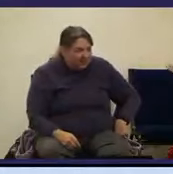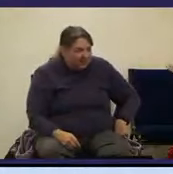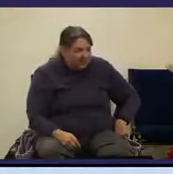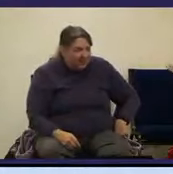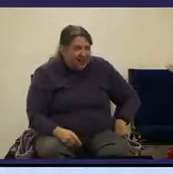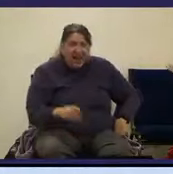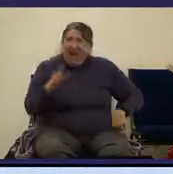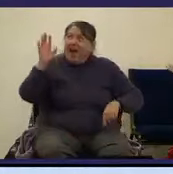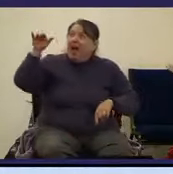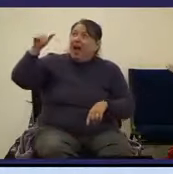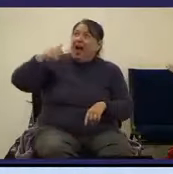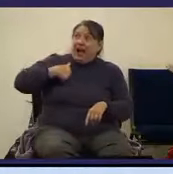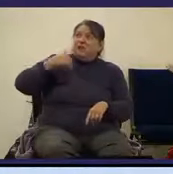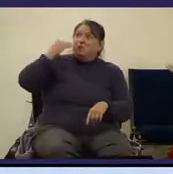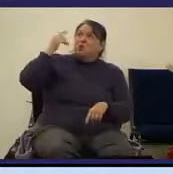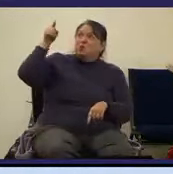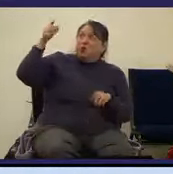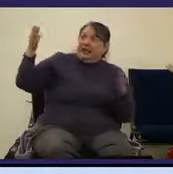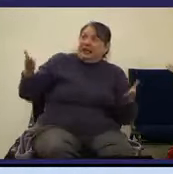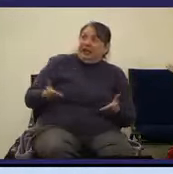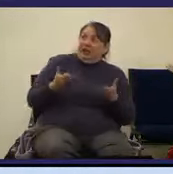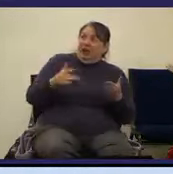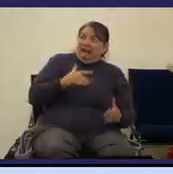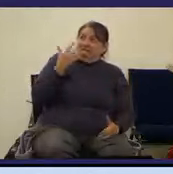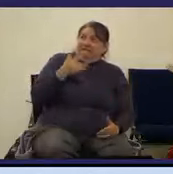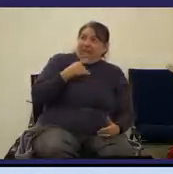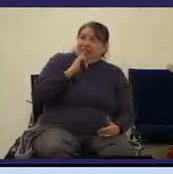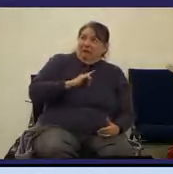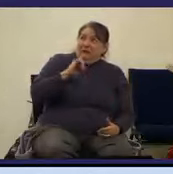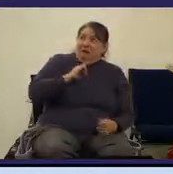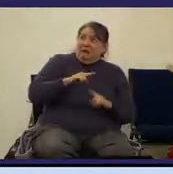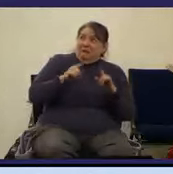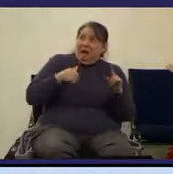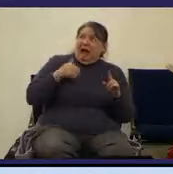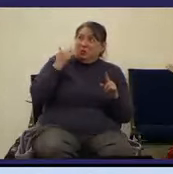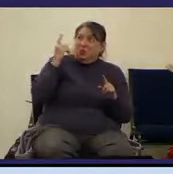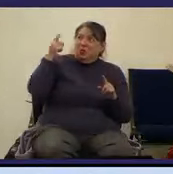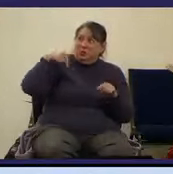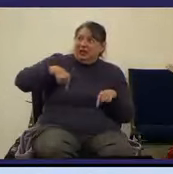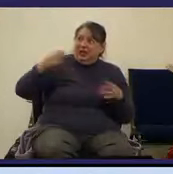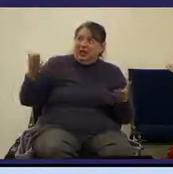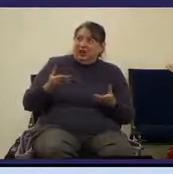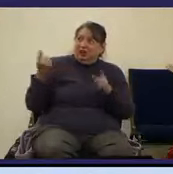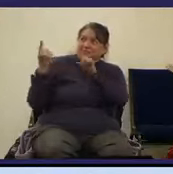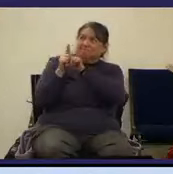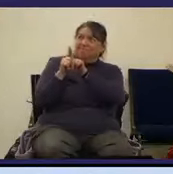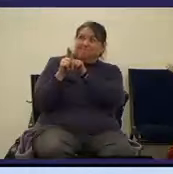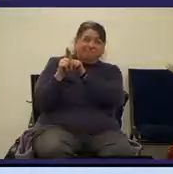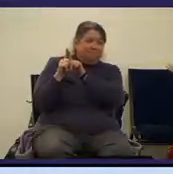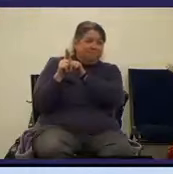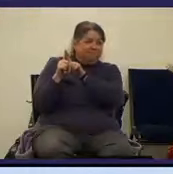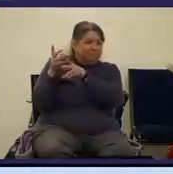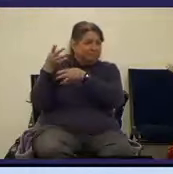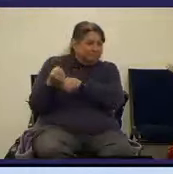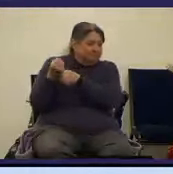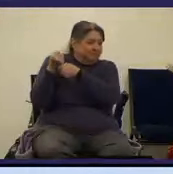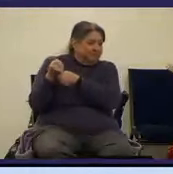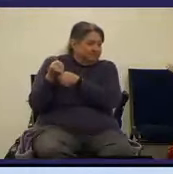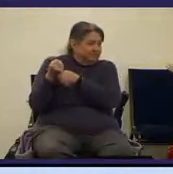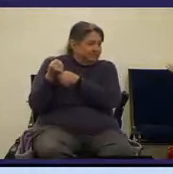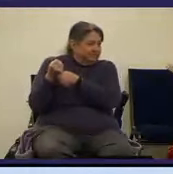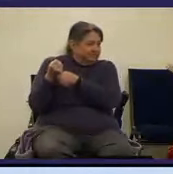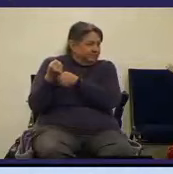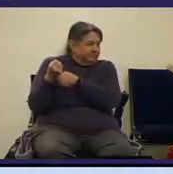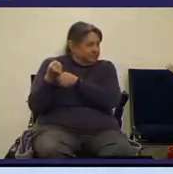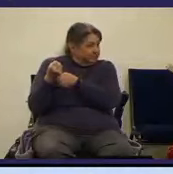Claim his presence. He's promised to be there. Don't doubt Jesus. That's where we suffer most. And that's